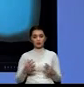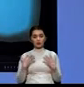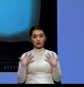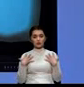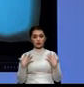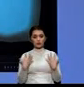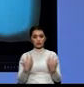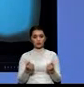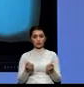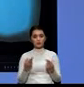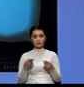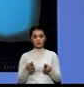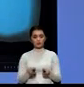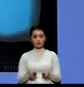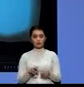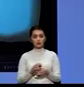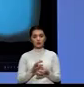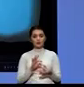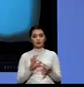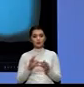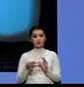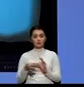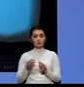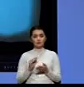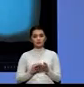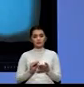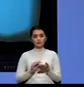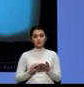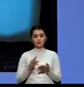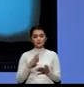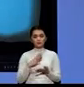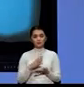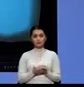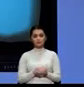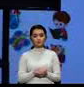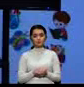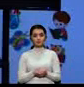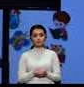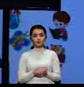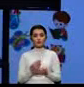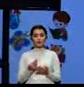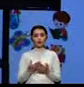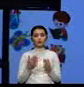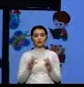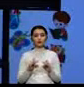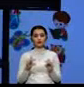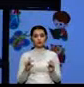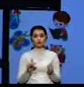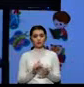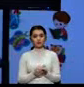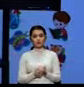yemay, sog'u salomat qolaman" degan gaplar yozilgan ekan. Aziz